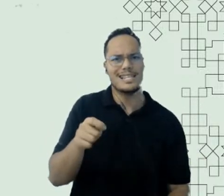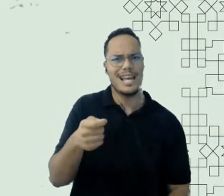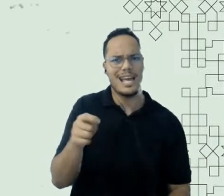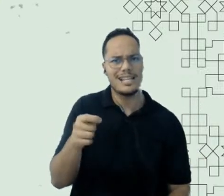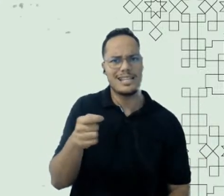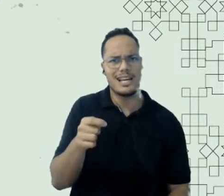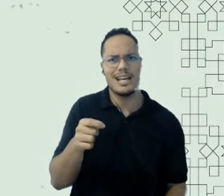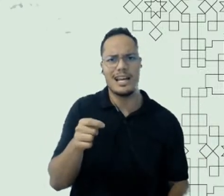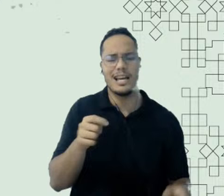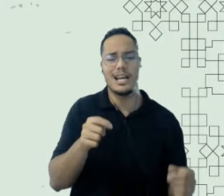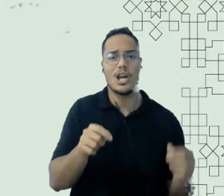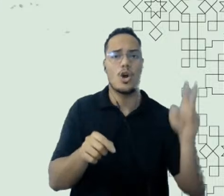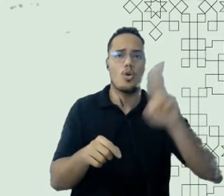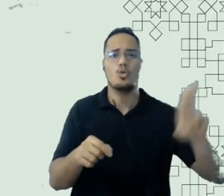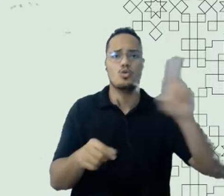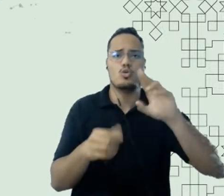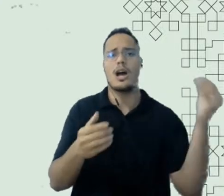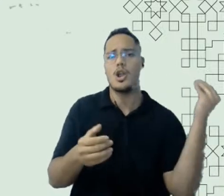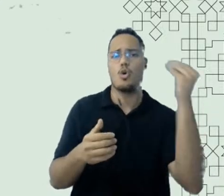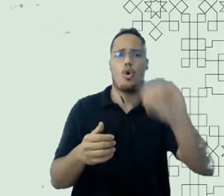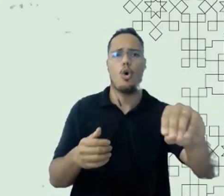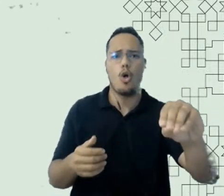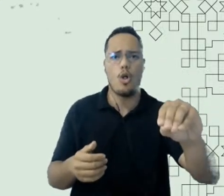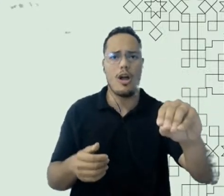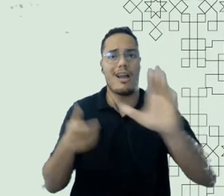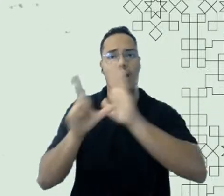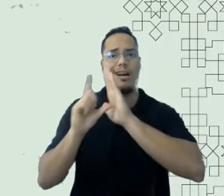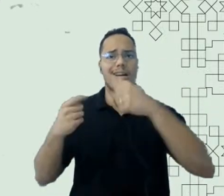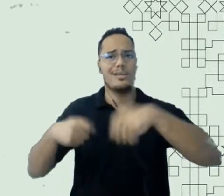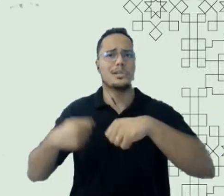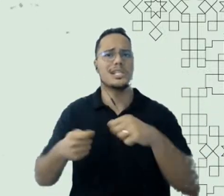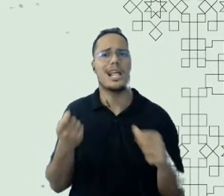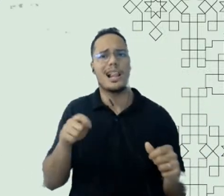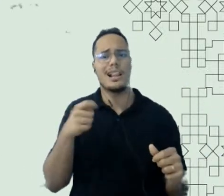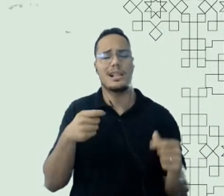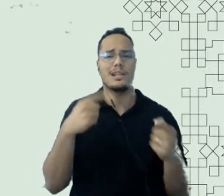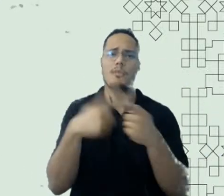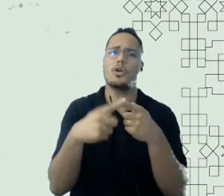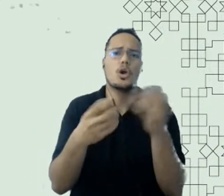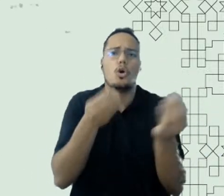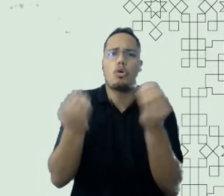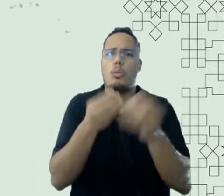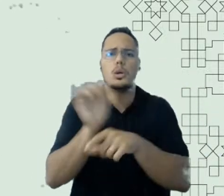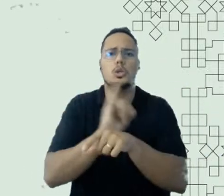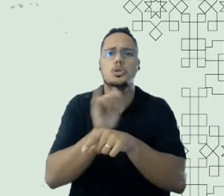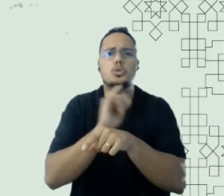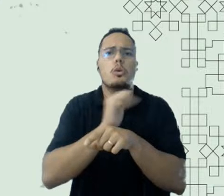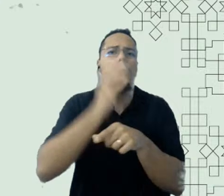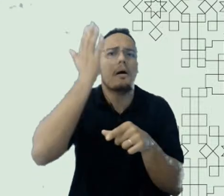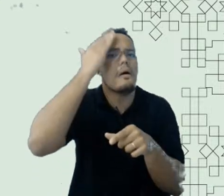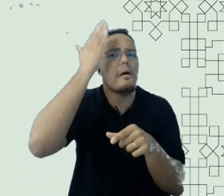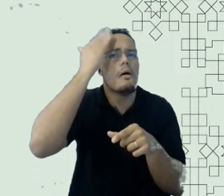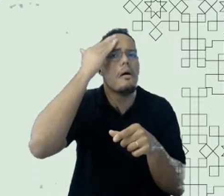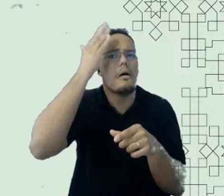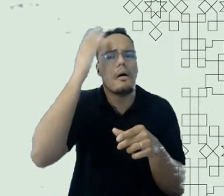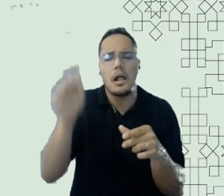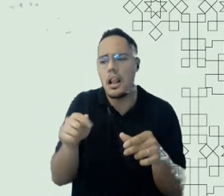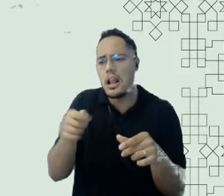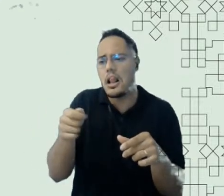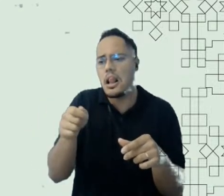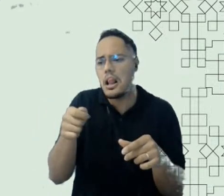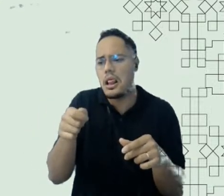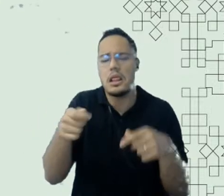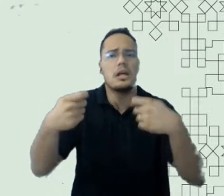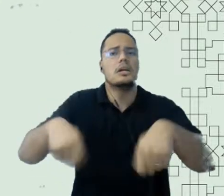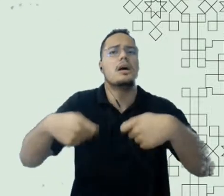platform, how are the platforms going to know what license to obtain if it's